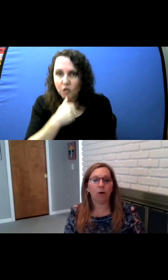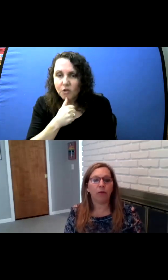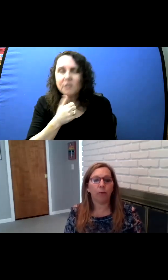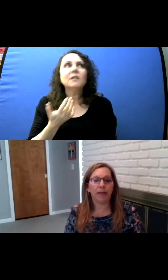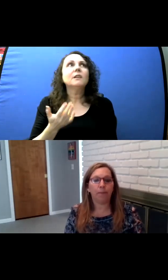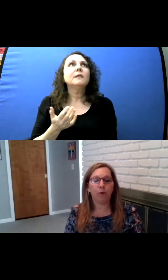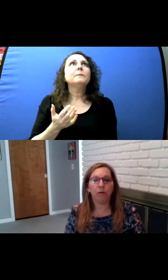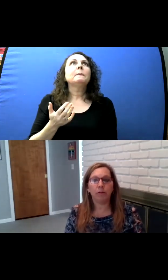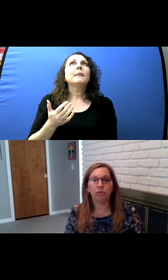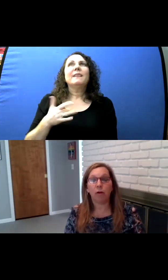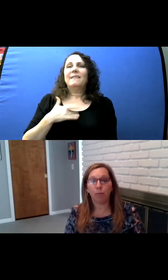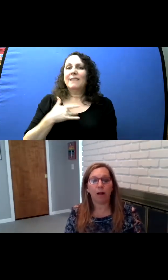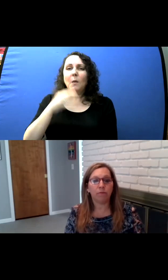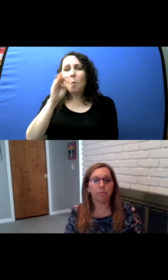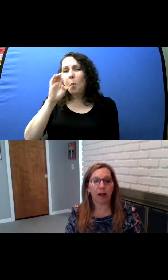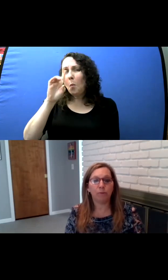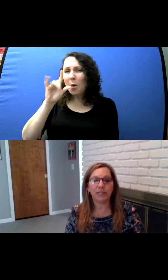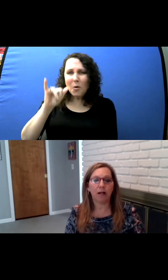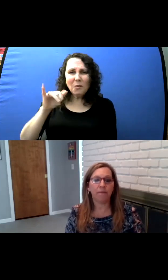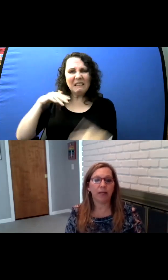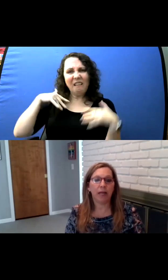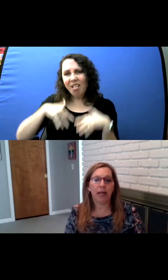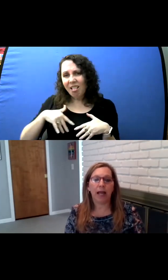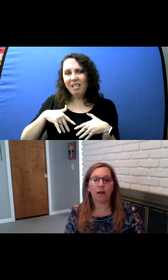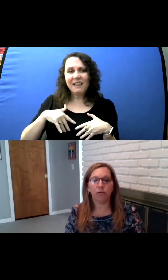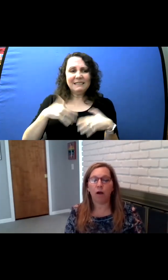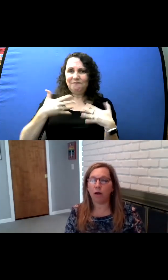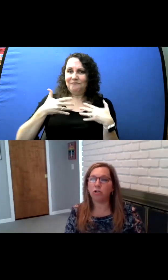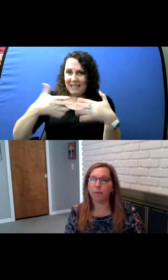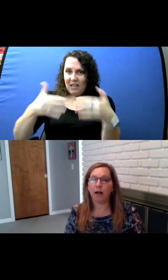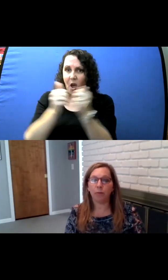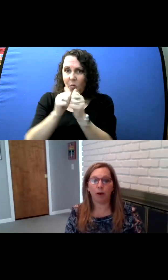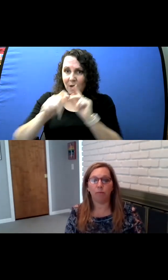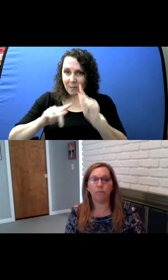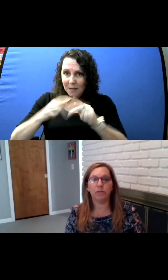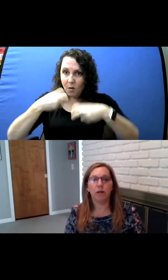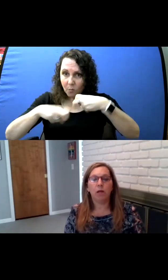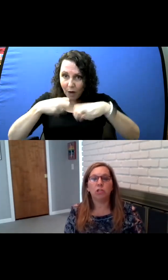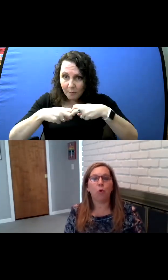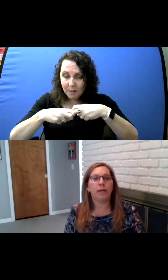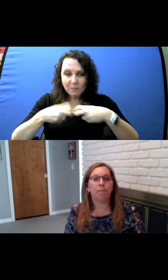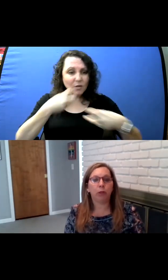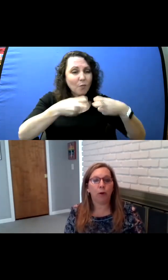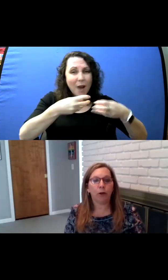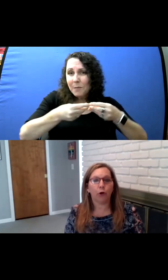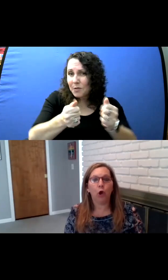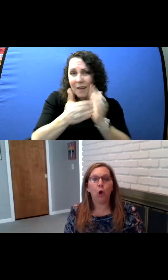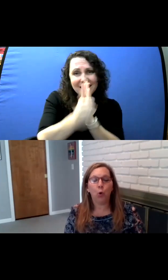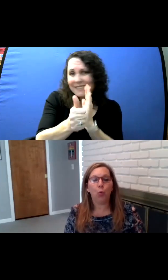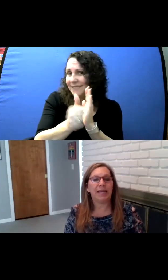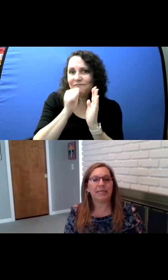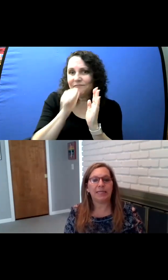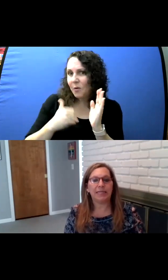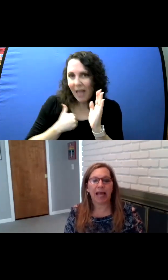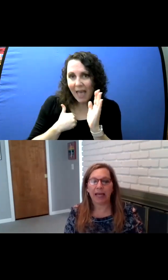getting along with other people, trouble problem solving, and other long-term health problems. So an employer